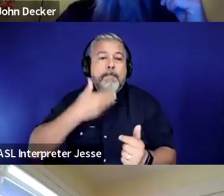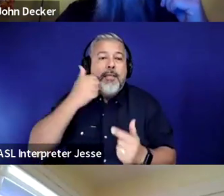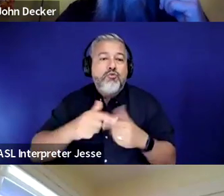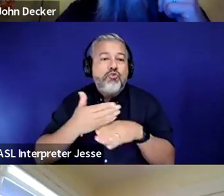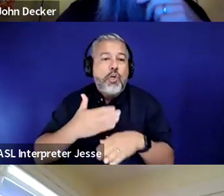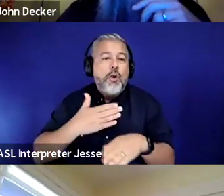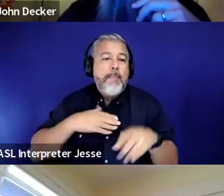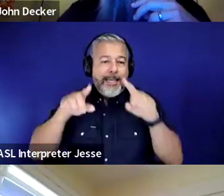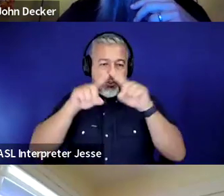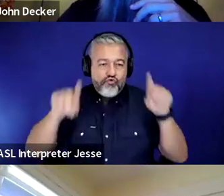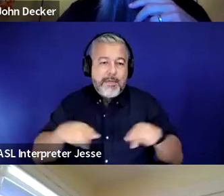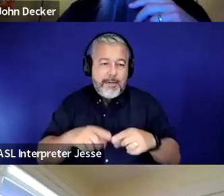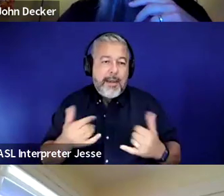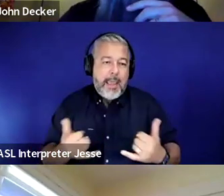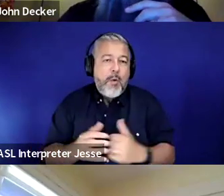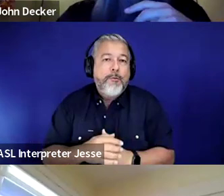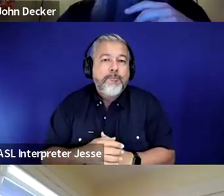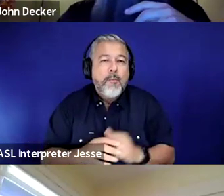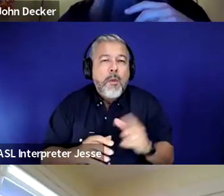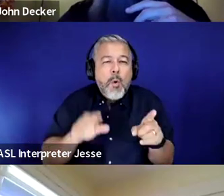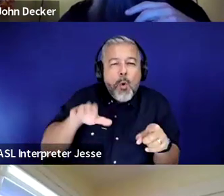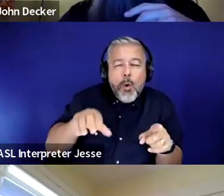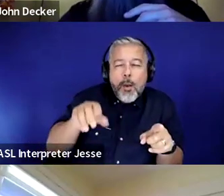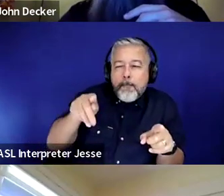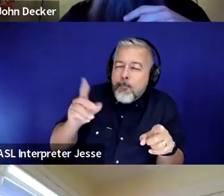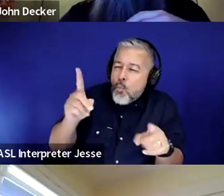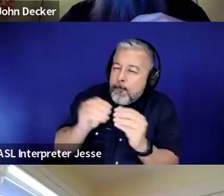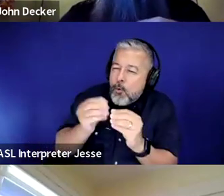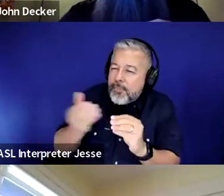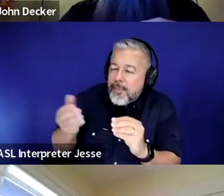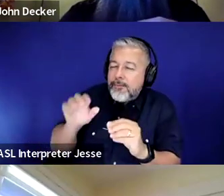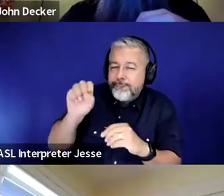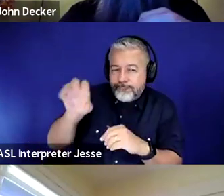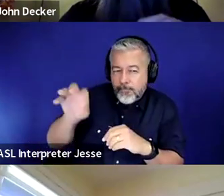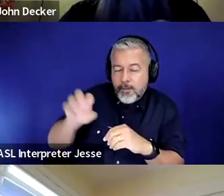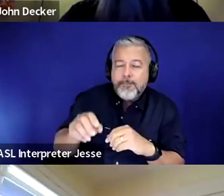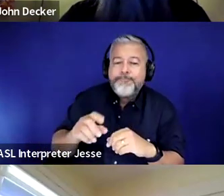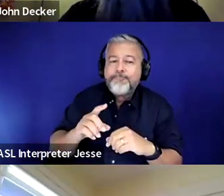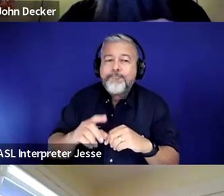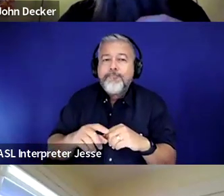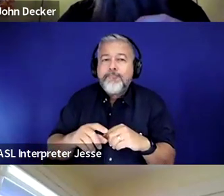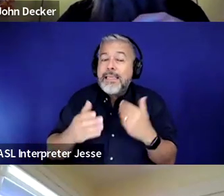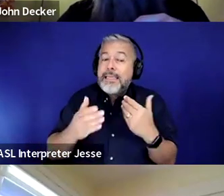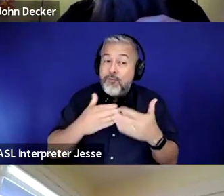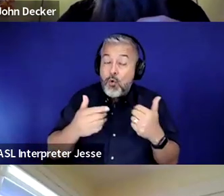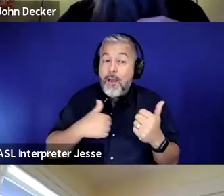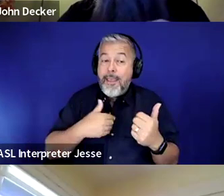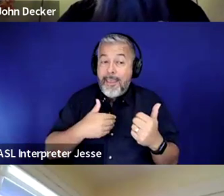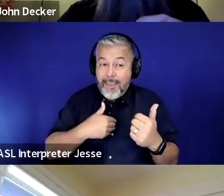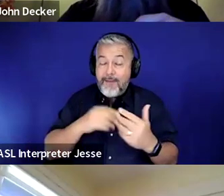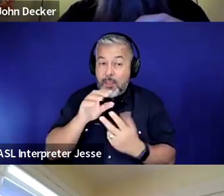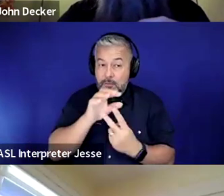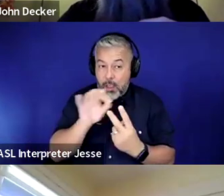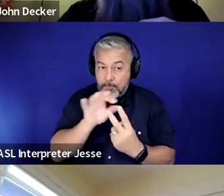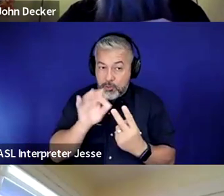my screen. And then one more thing. I'm Yeah, go sorry. ahead, Pam. Yeah. It's not, it's actually, even though I have the option